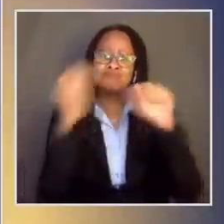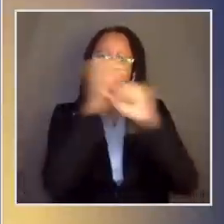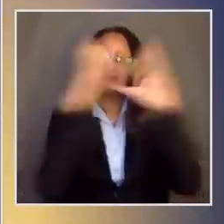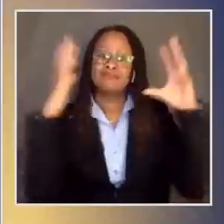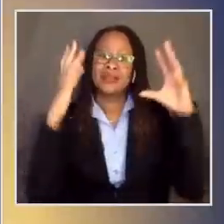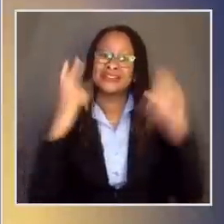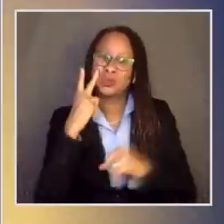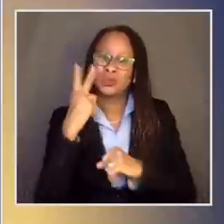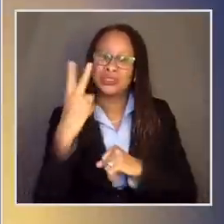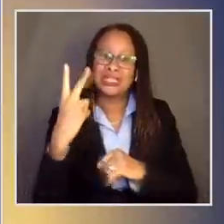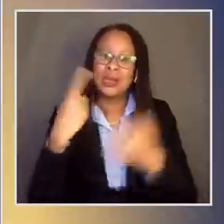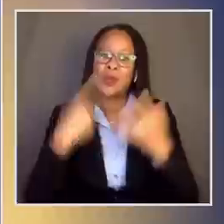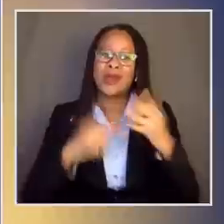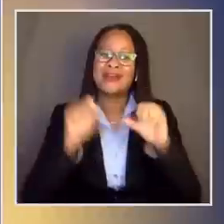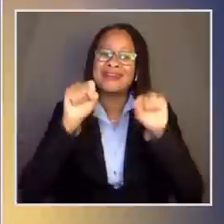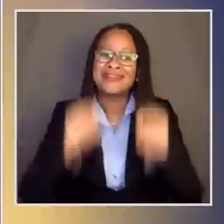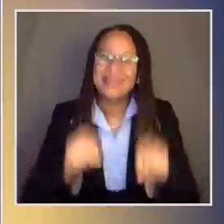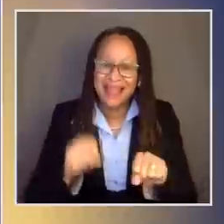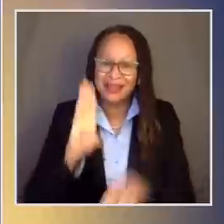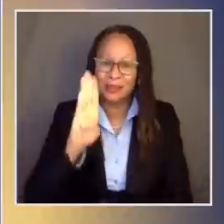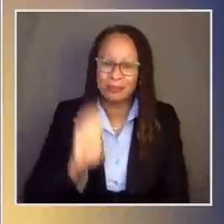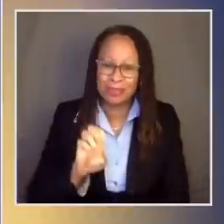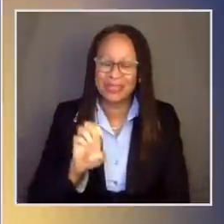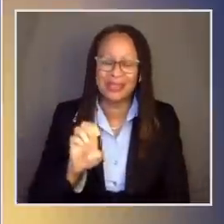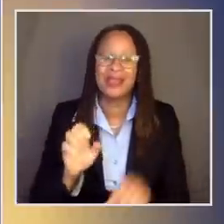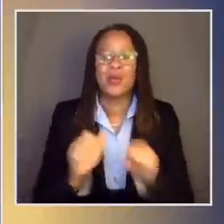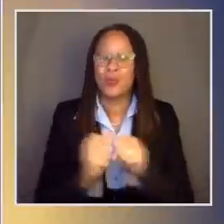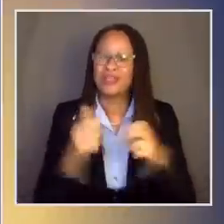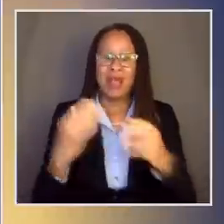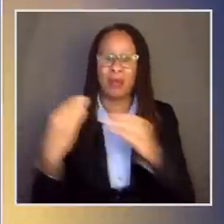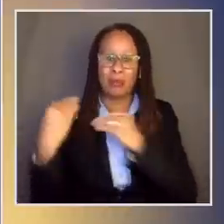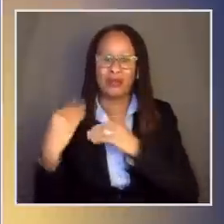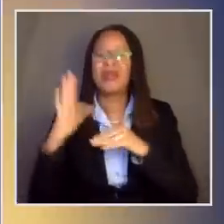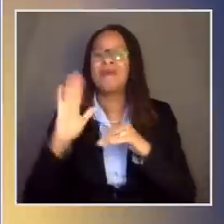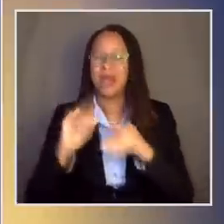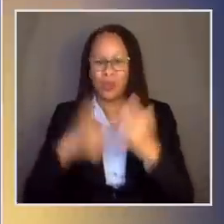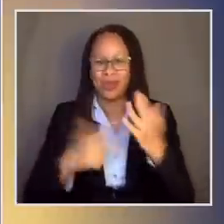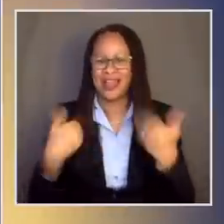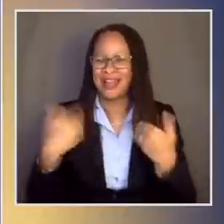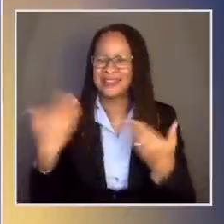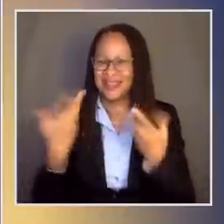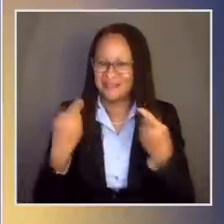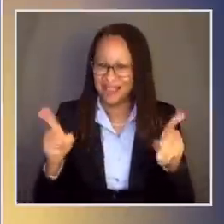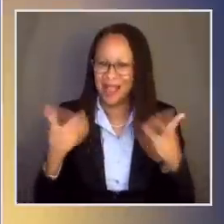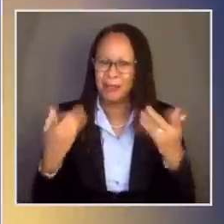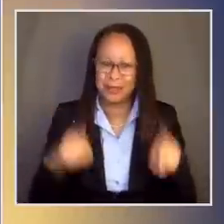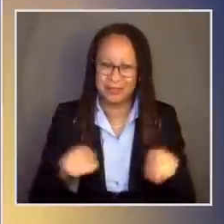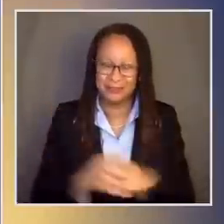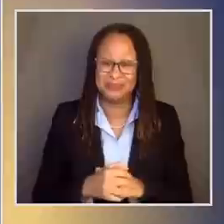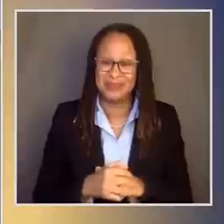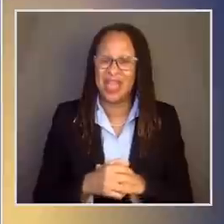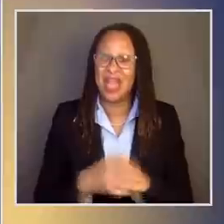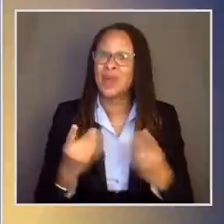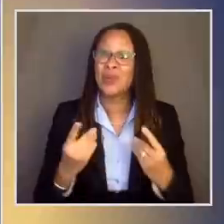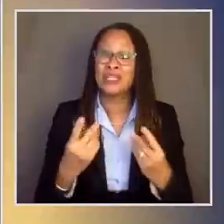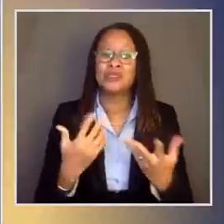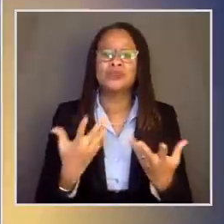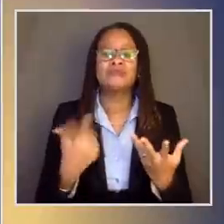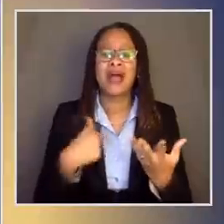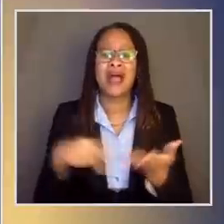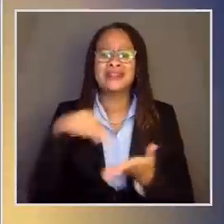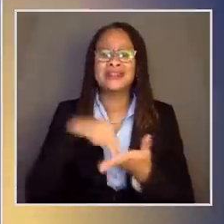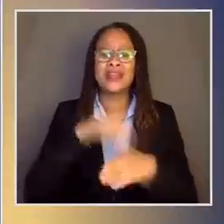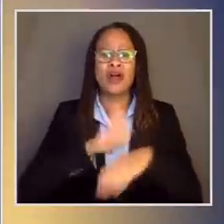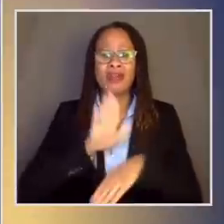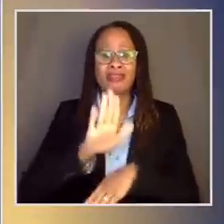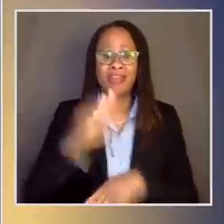what can be unburdened by what has been. And I stand on their shoulders. And what